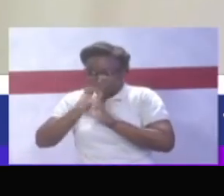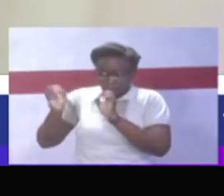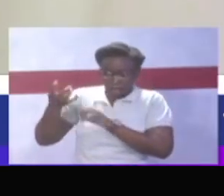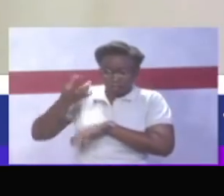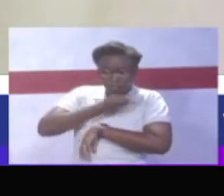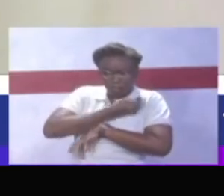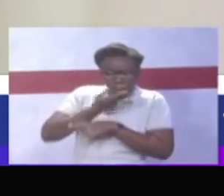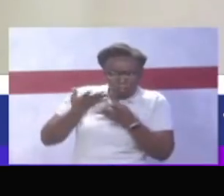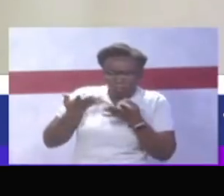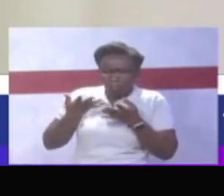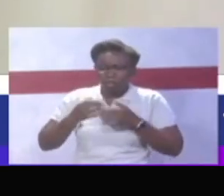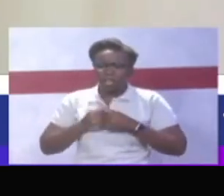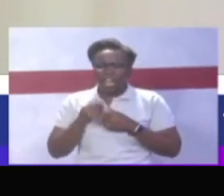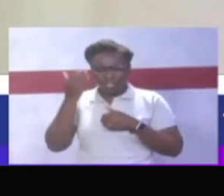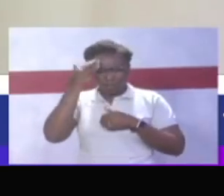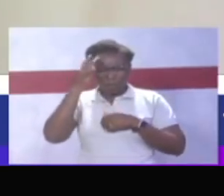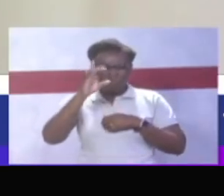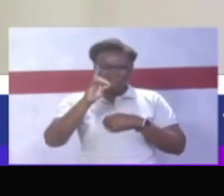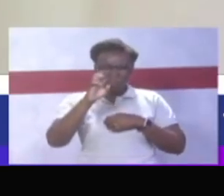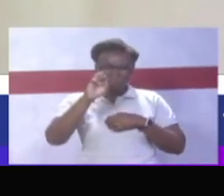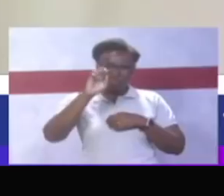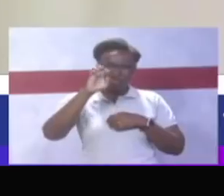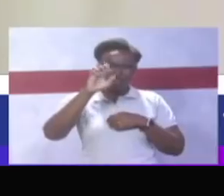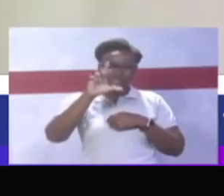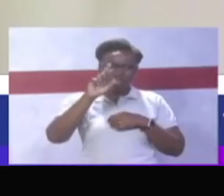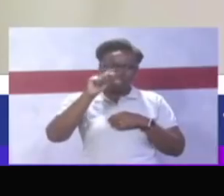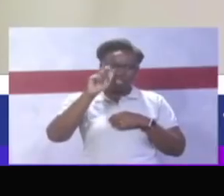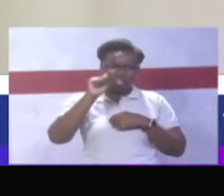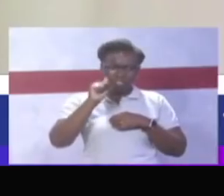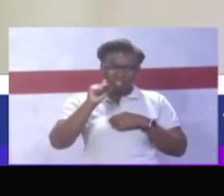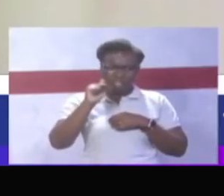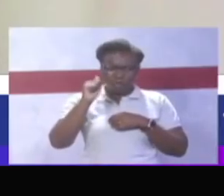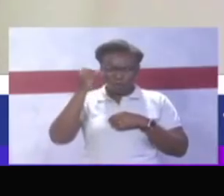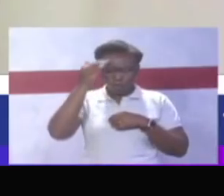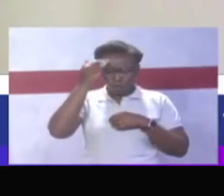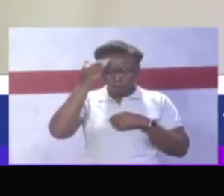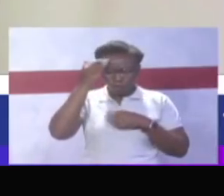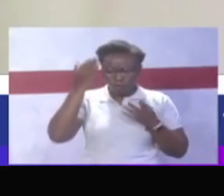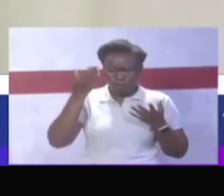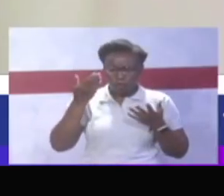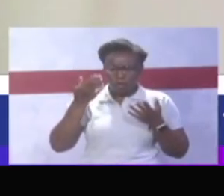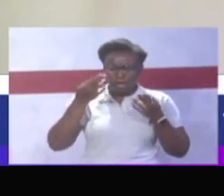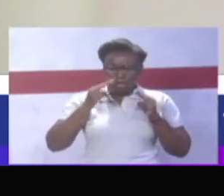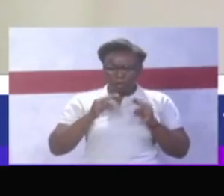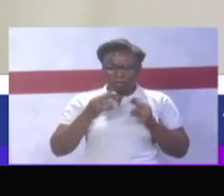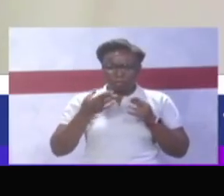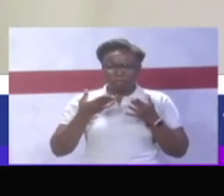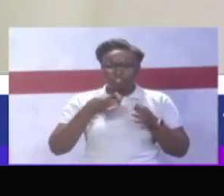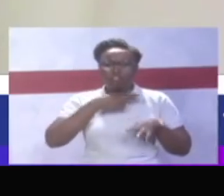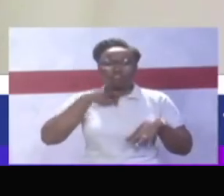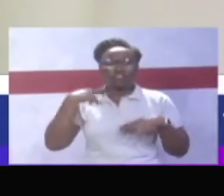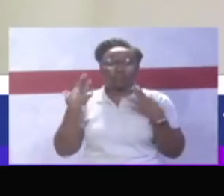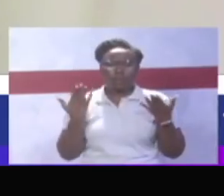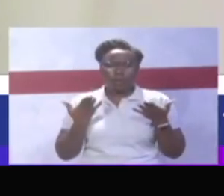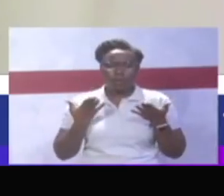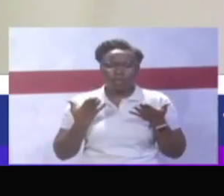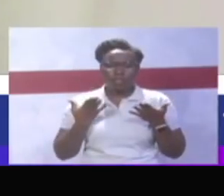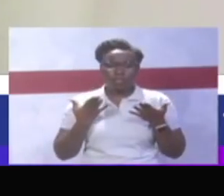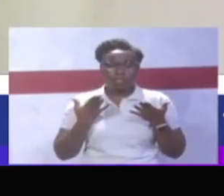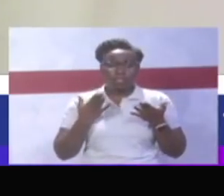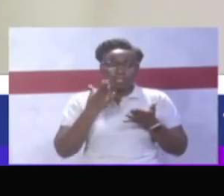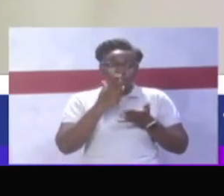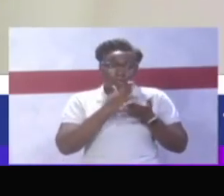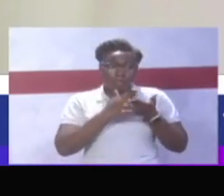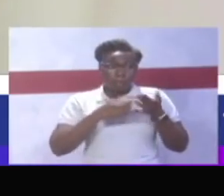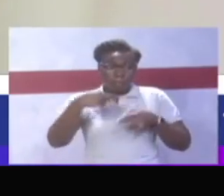that Delta, one of the predispositions in terms of those at risk would be those who had prior